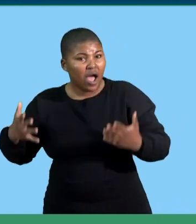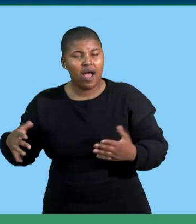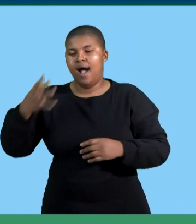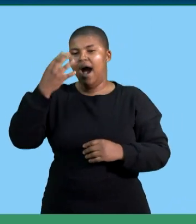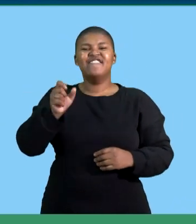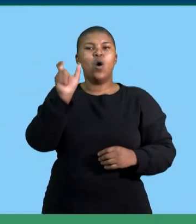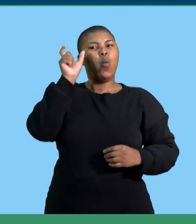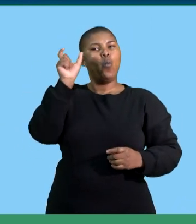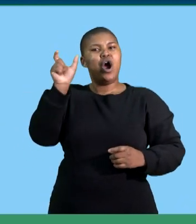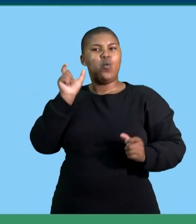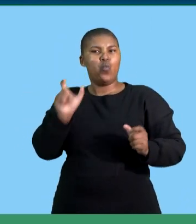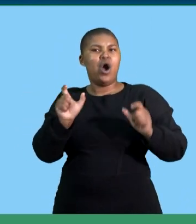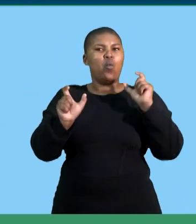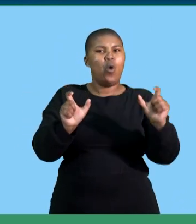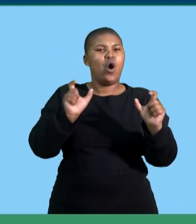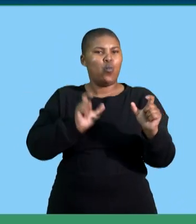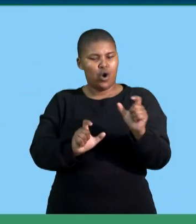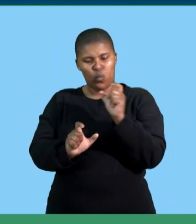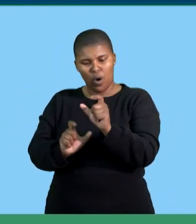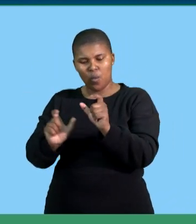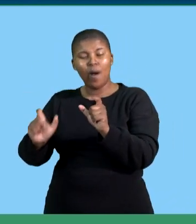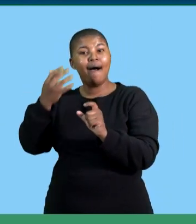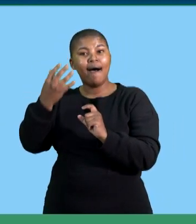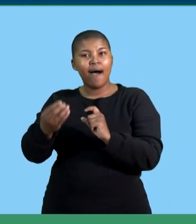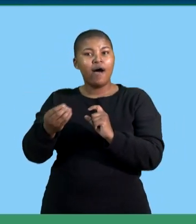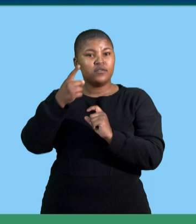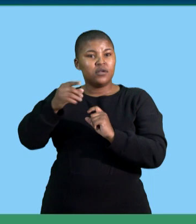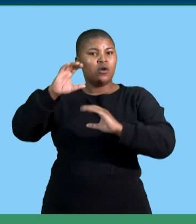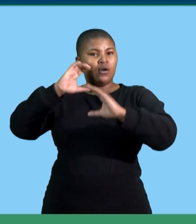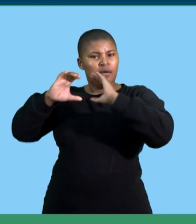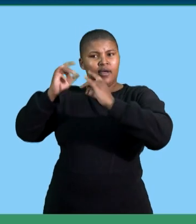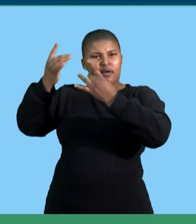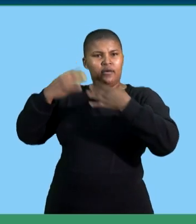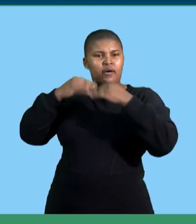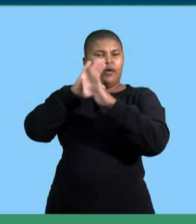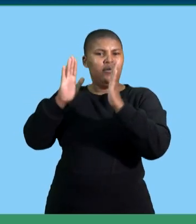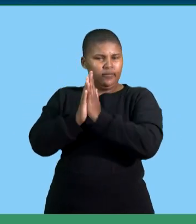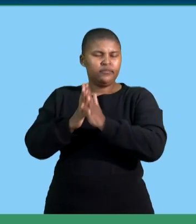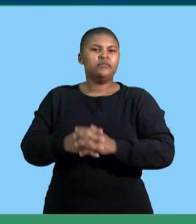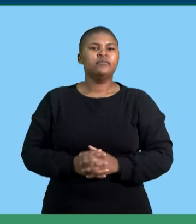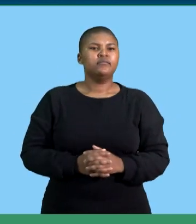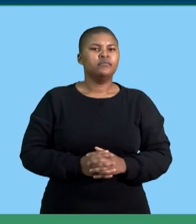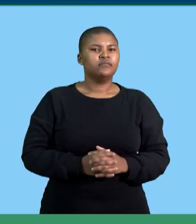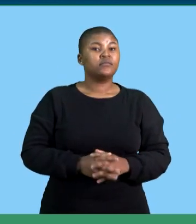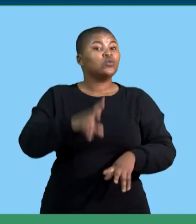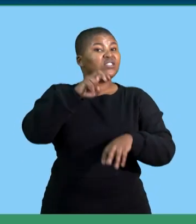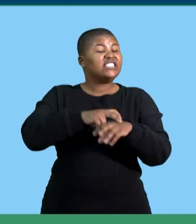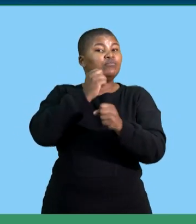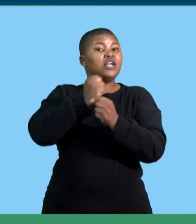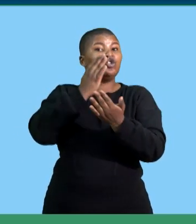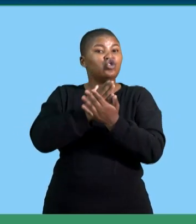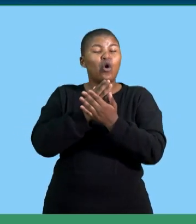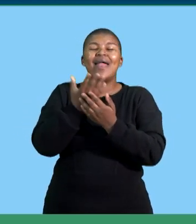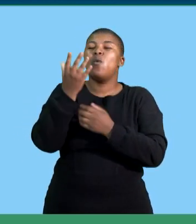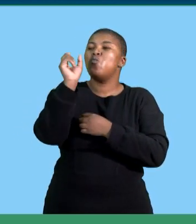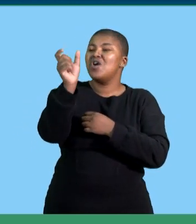graphic, we also have words that communicate to us as audience what the flyer is all about. You need to make sure that you limit the number